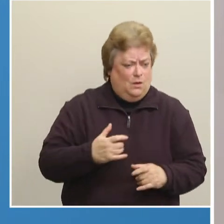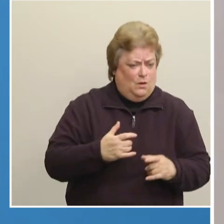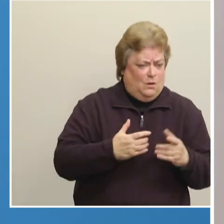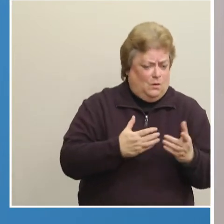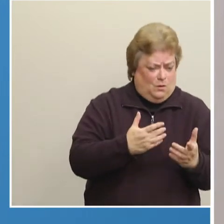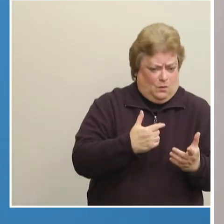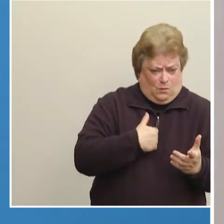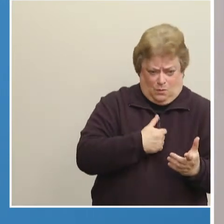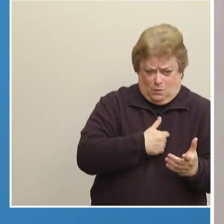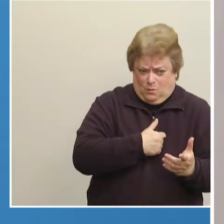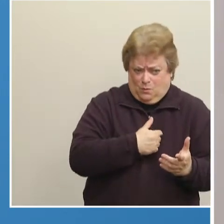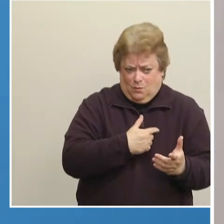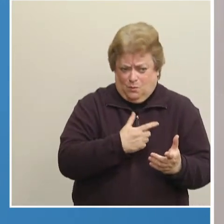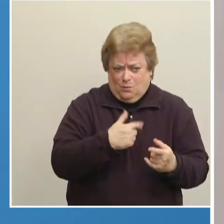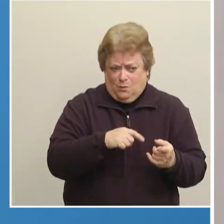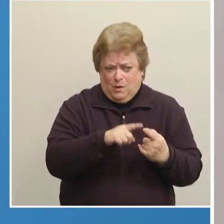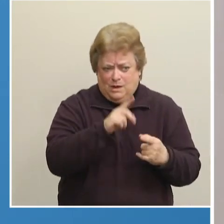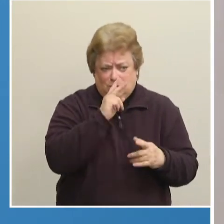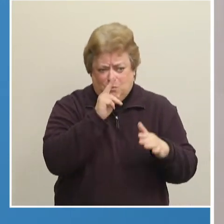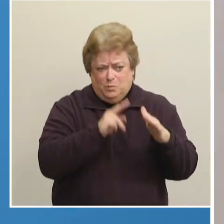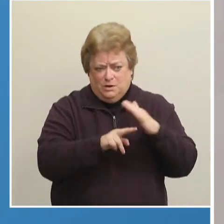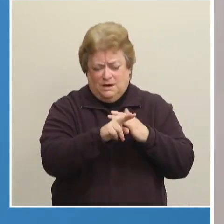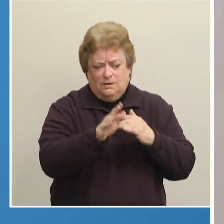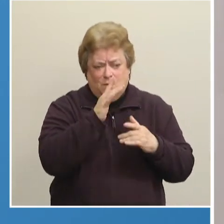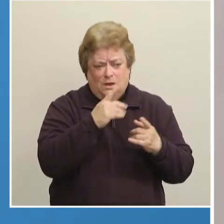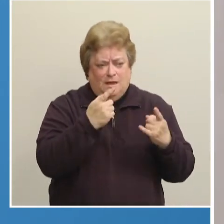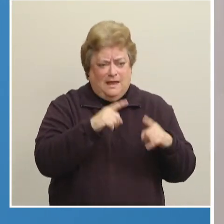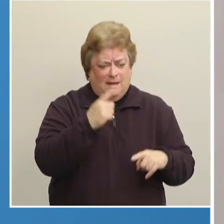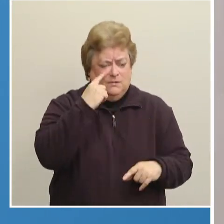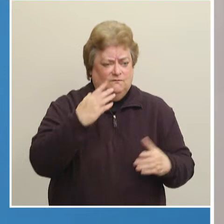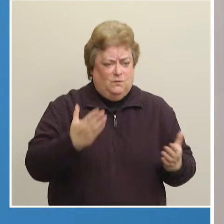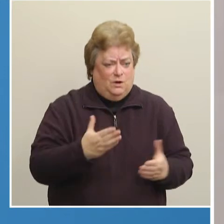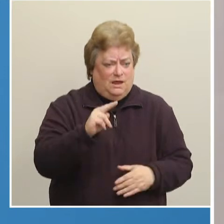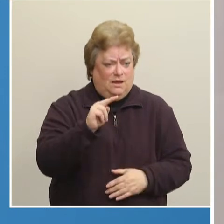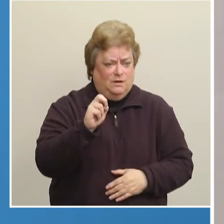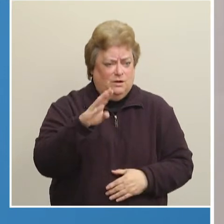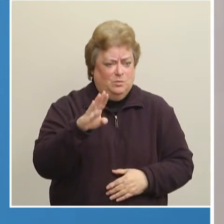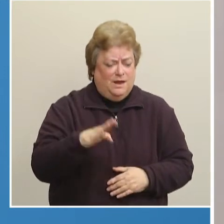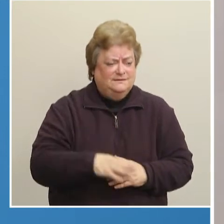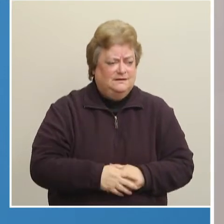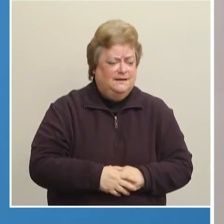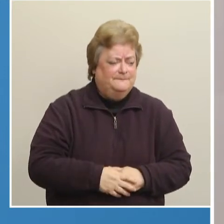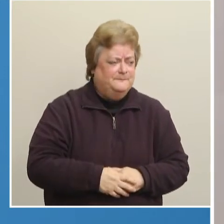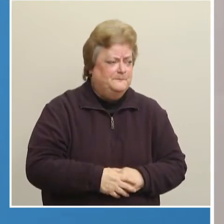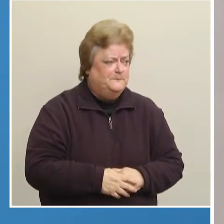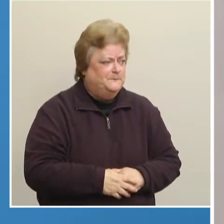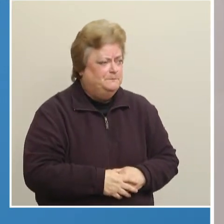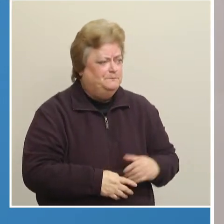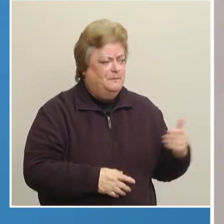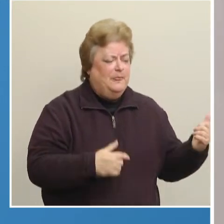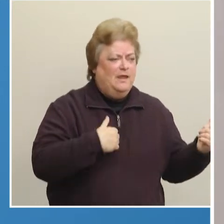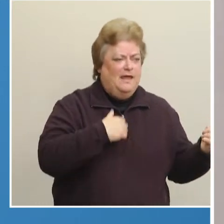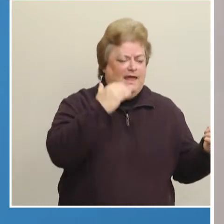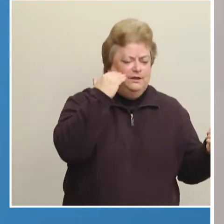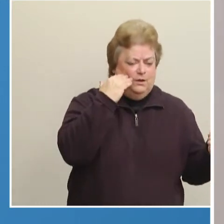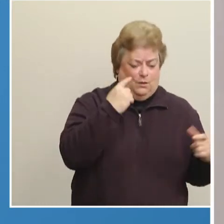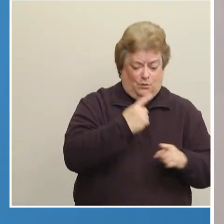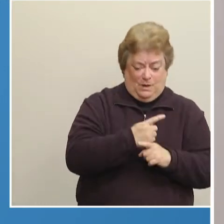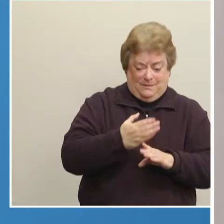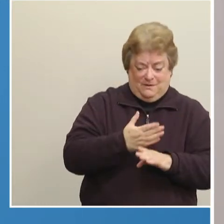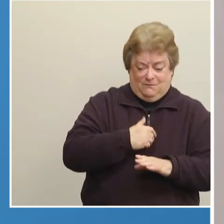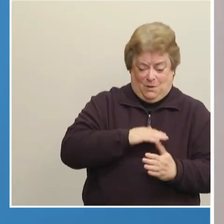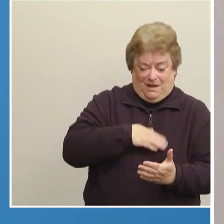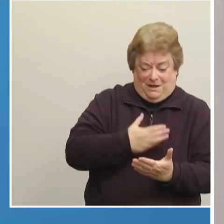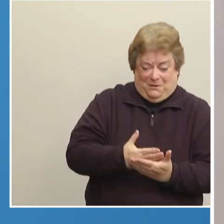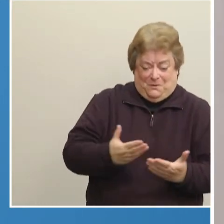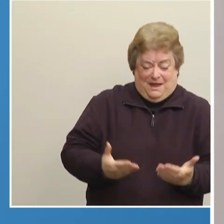weeks out yet before we'll have the supply to get there? One thing, I do know right before I came here